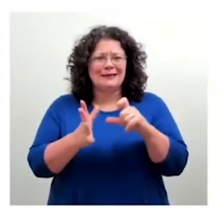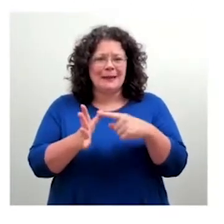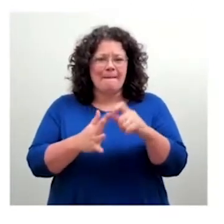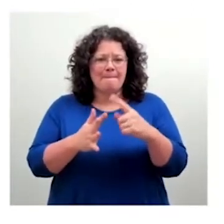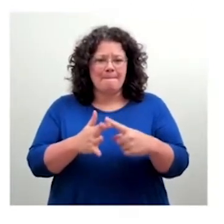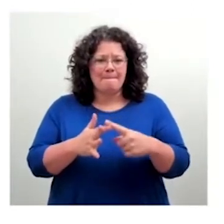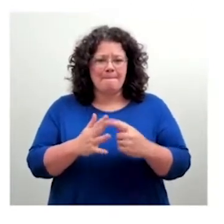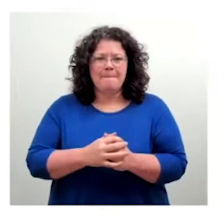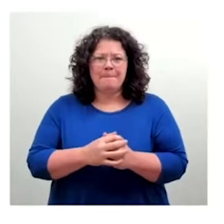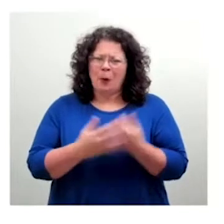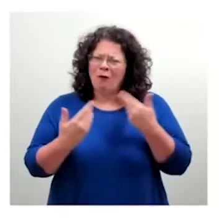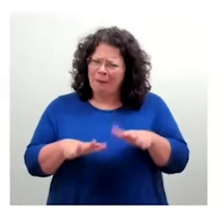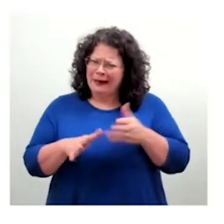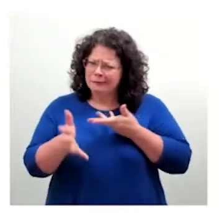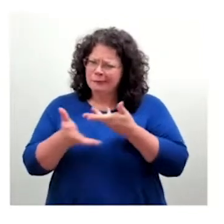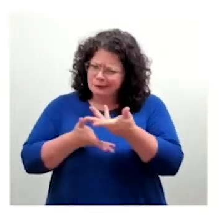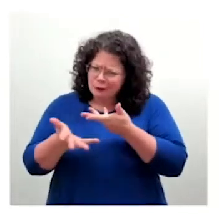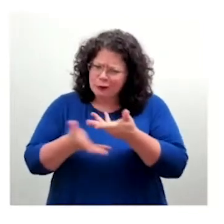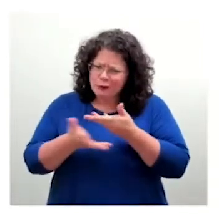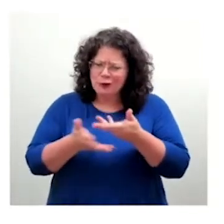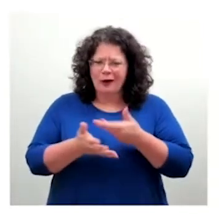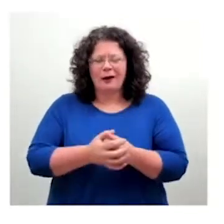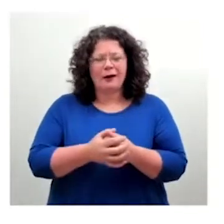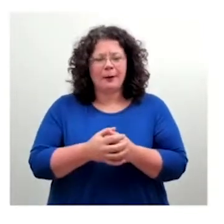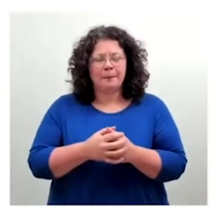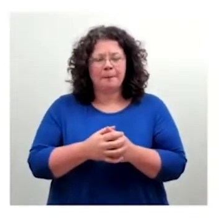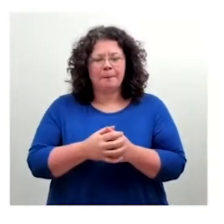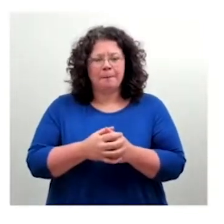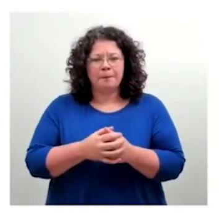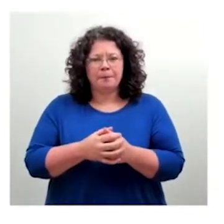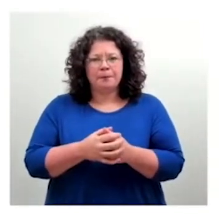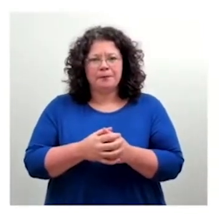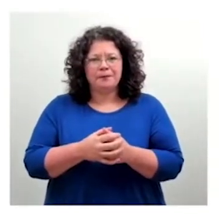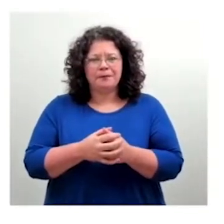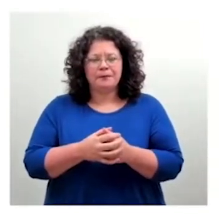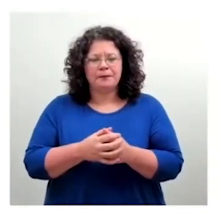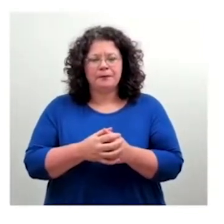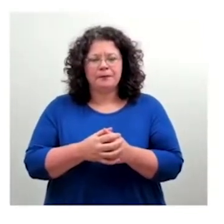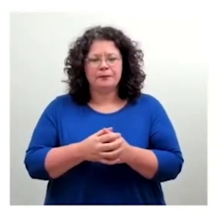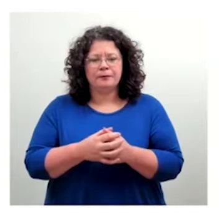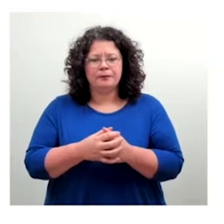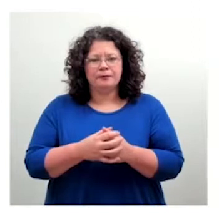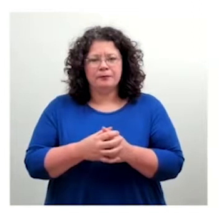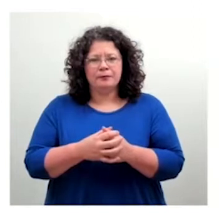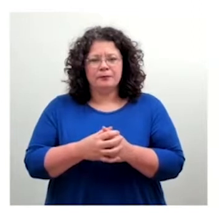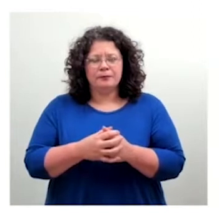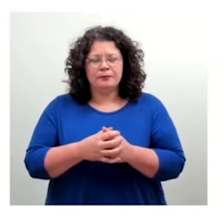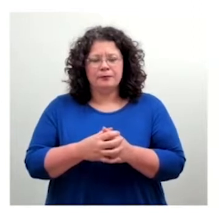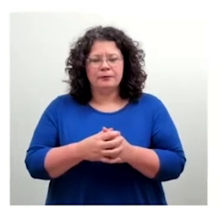just thought I'd mention that at the start to people because I know that's a key part of what Soundscape is capable of, is the